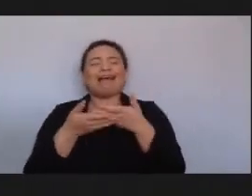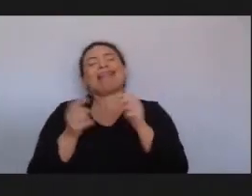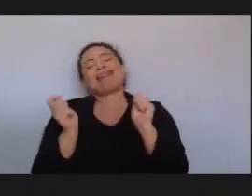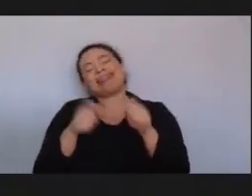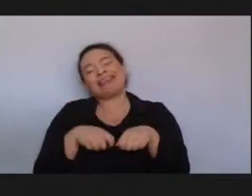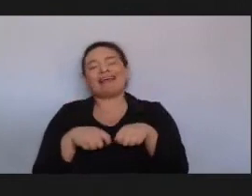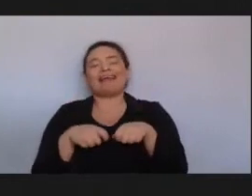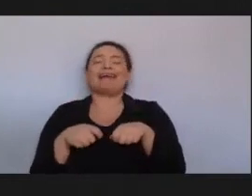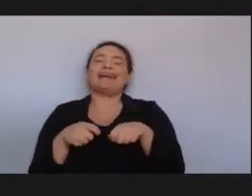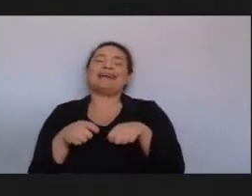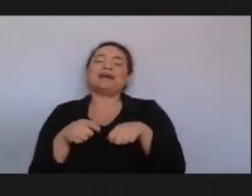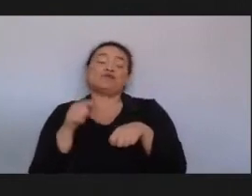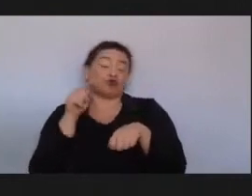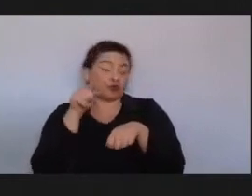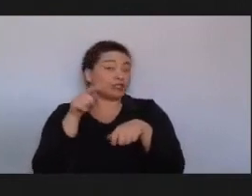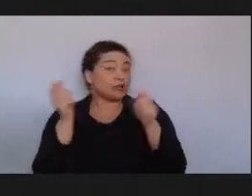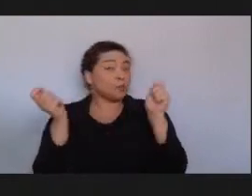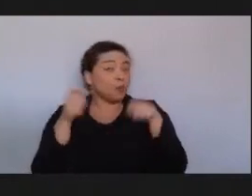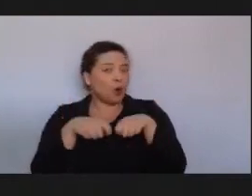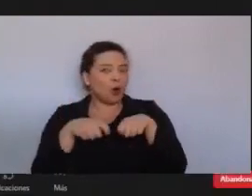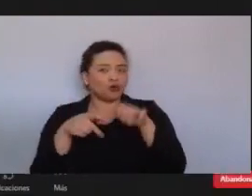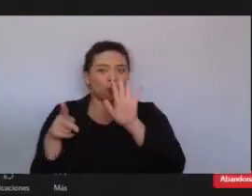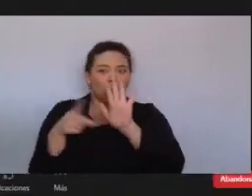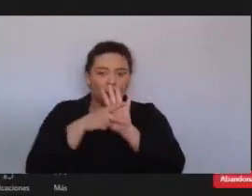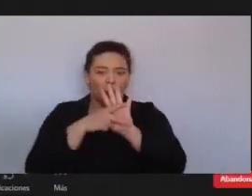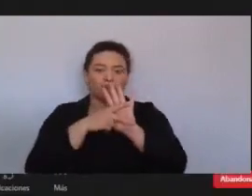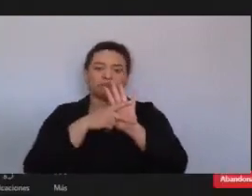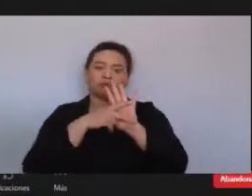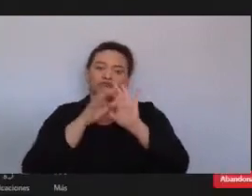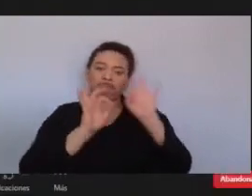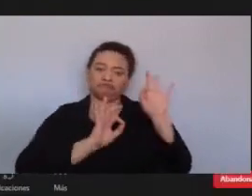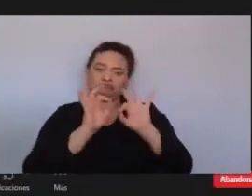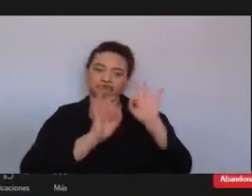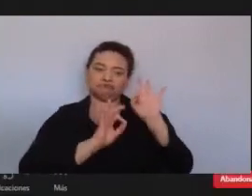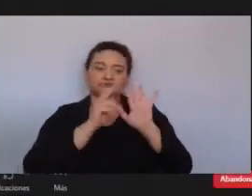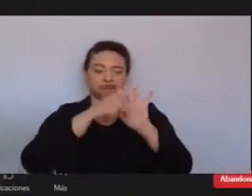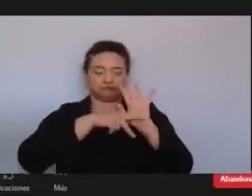personal plan for professional development,